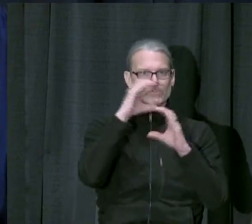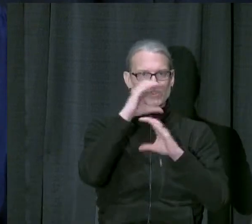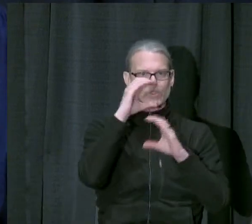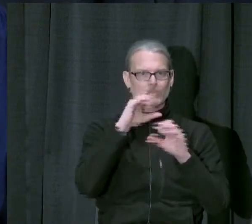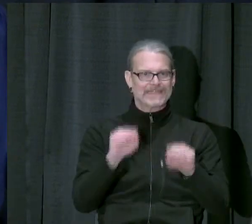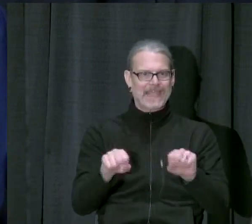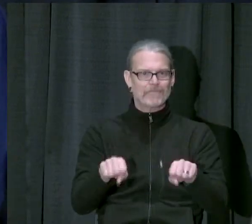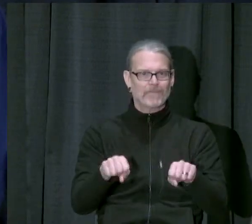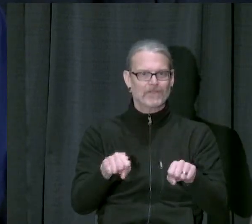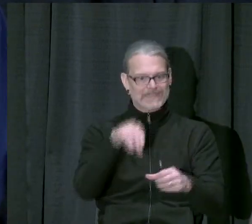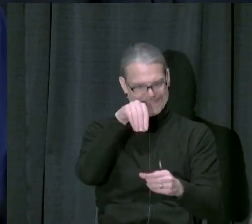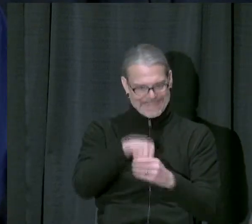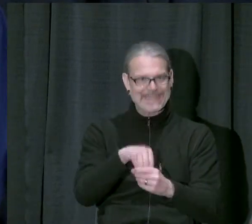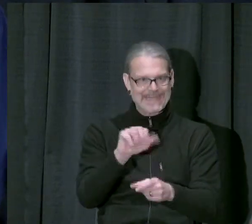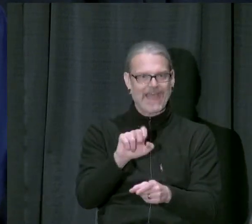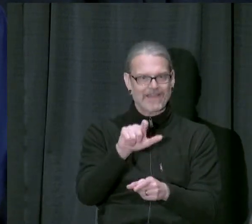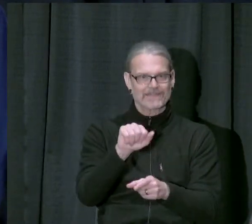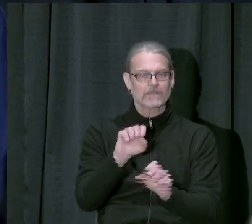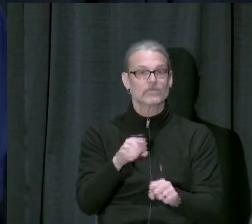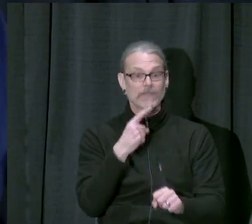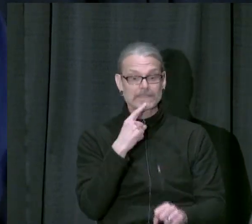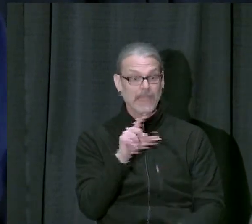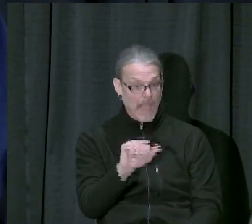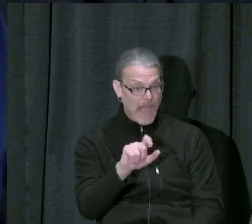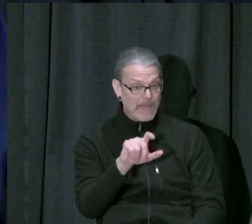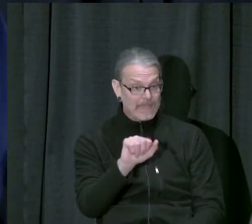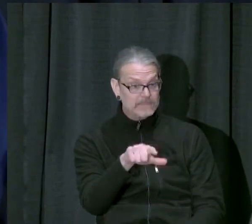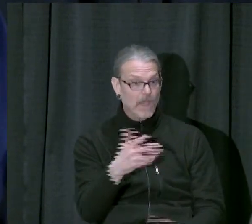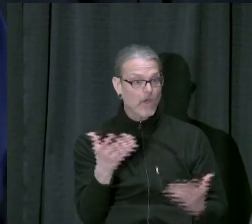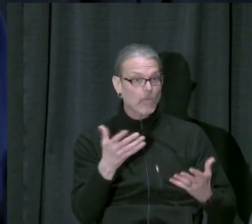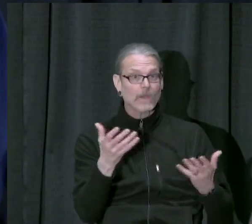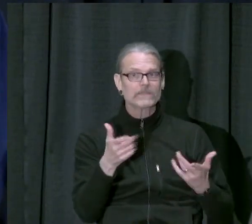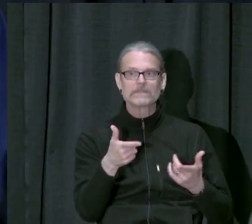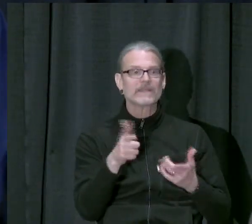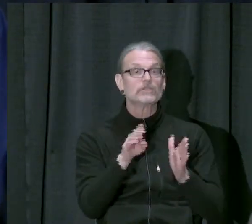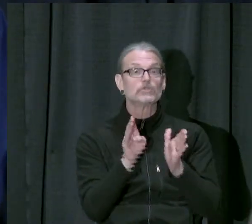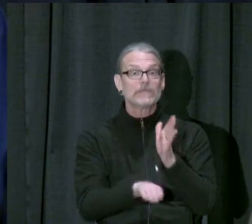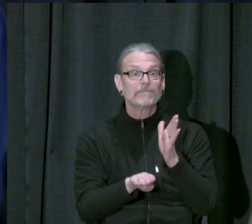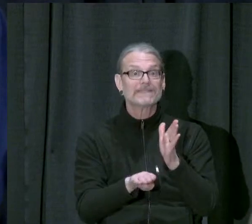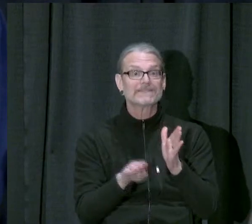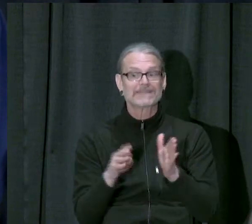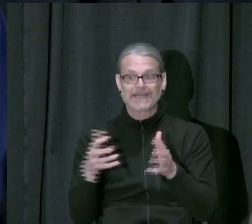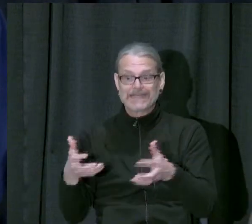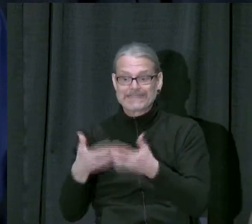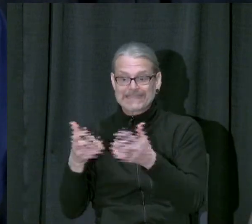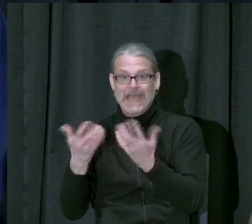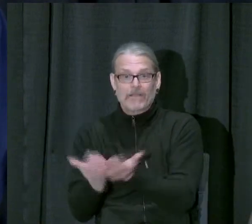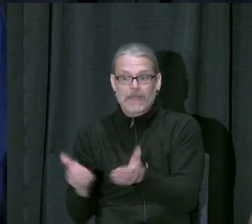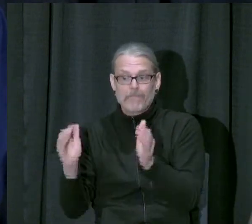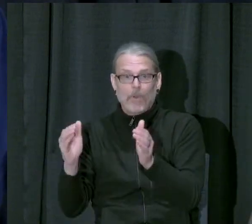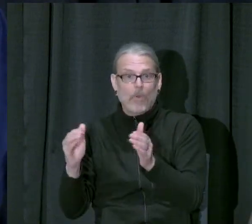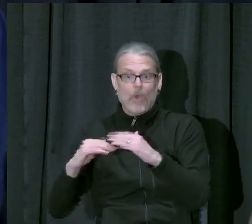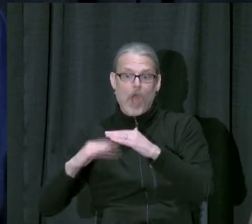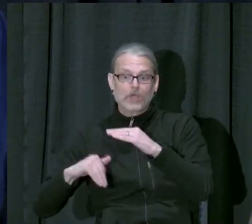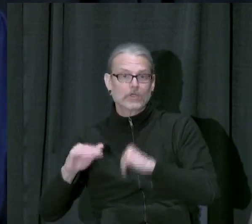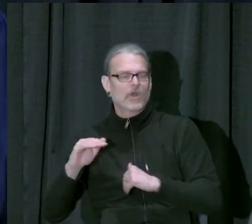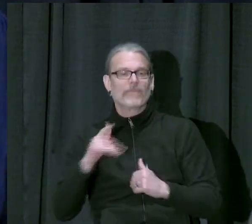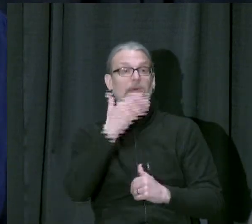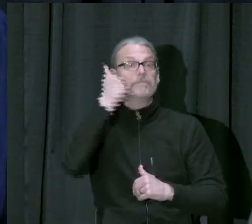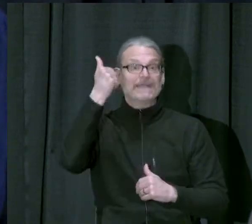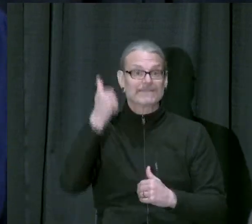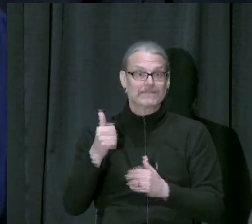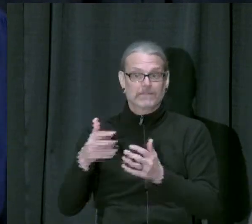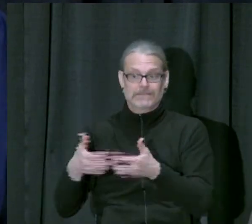built into Alexa now, so you could say, Alexa, what's the cheapest salad bowl under $25? Or what's the best salad bowl